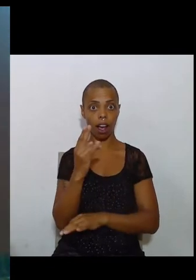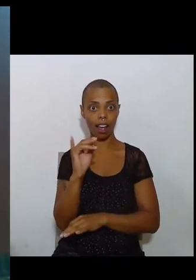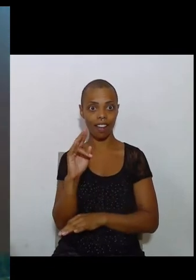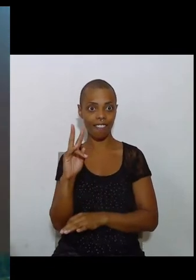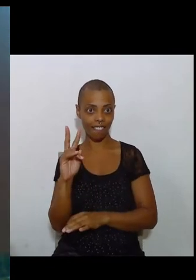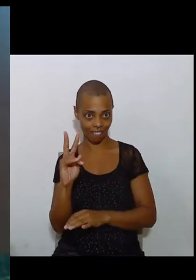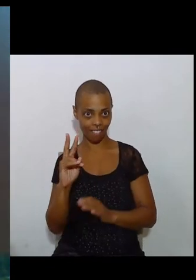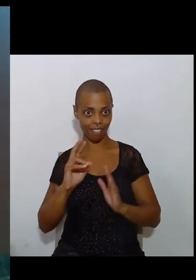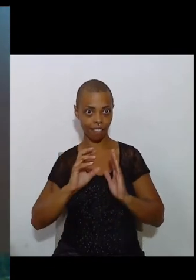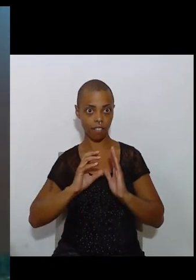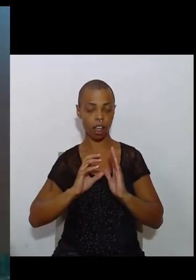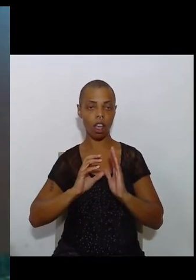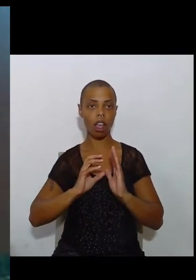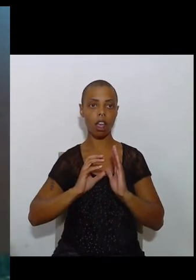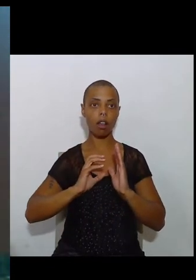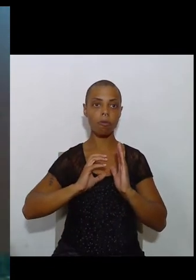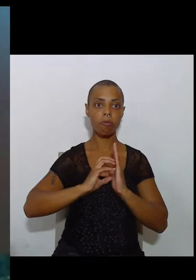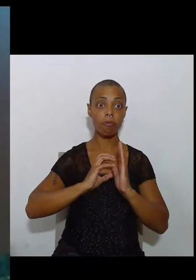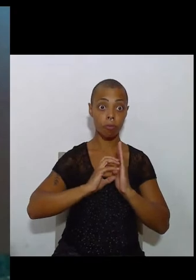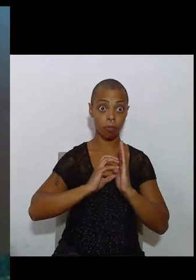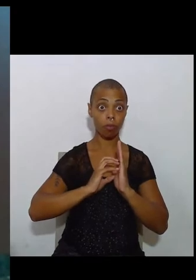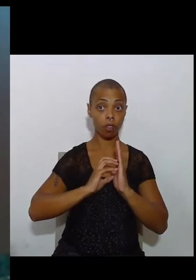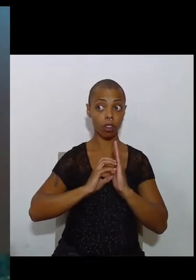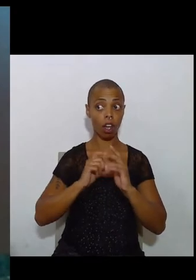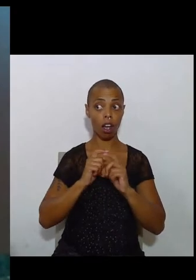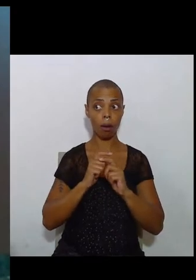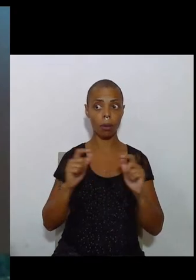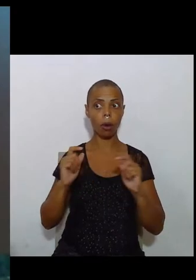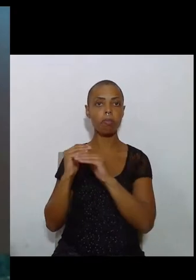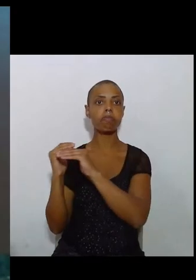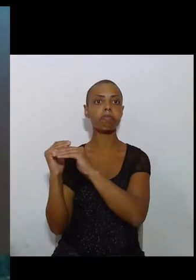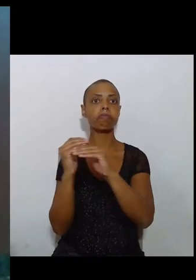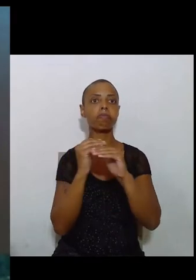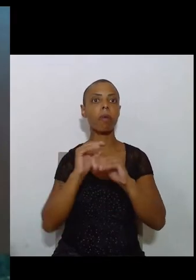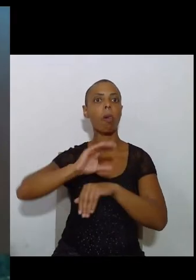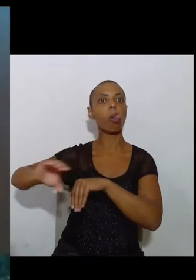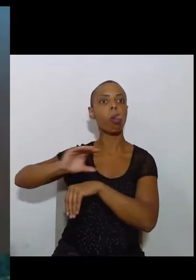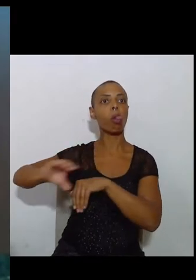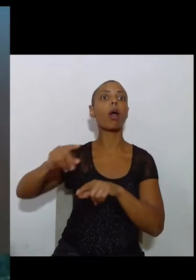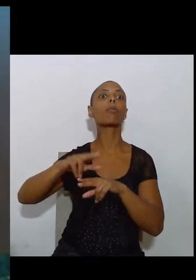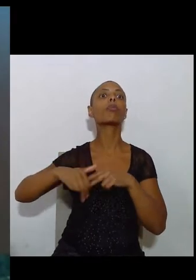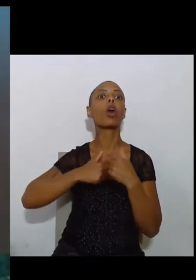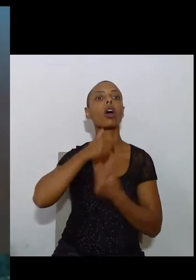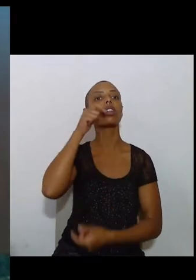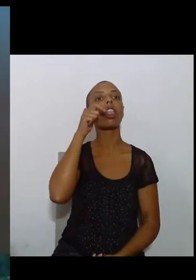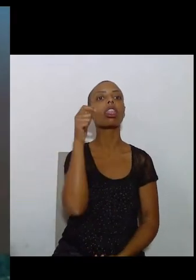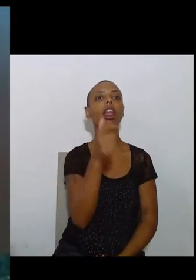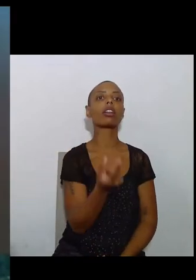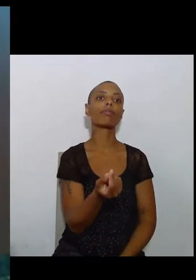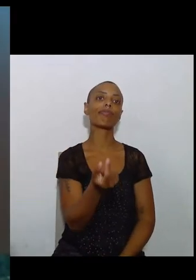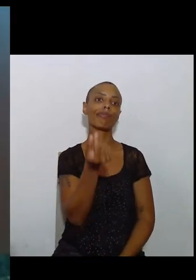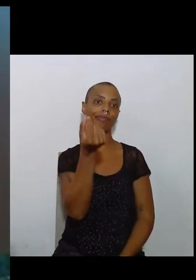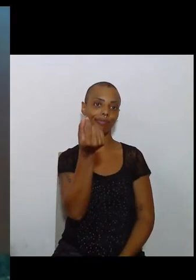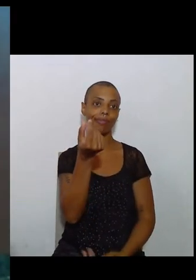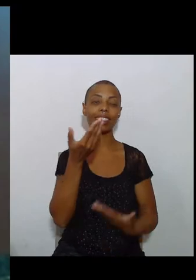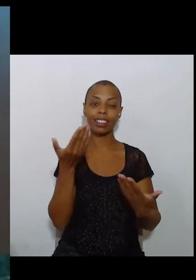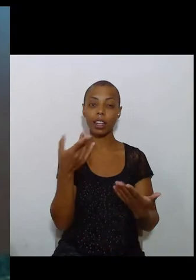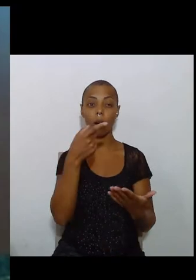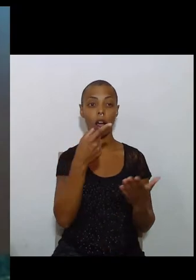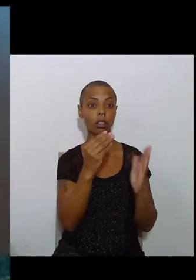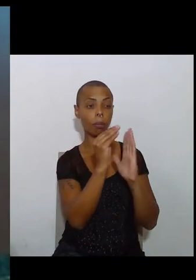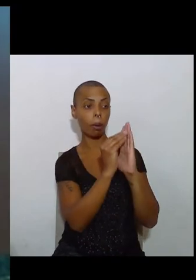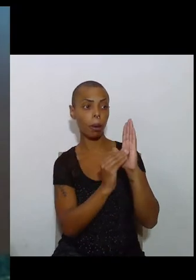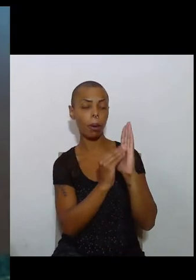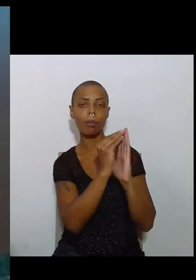projects created in a demonic aspect of projects because of the